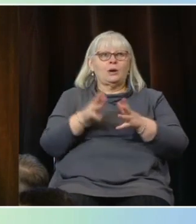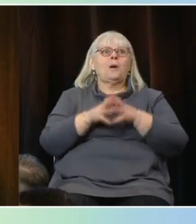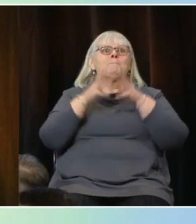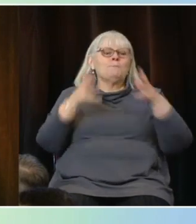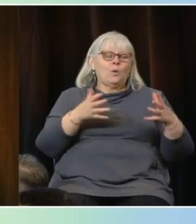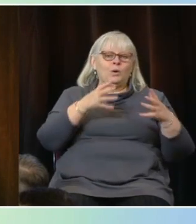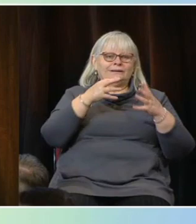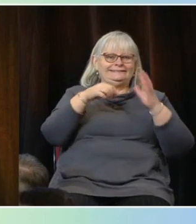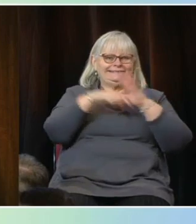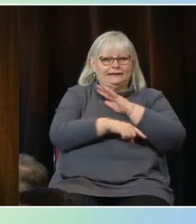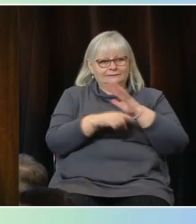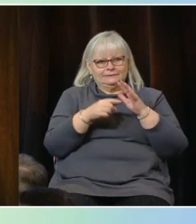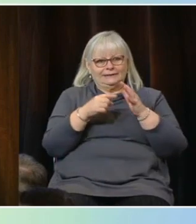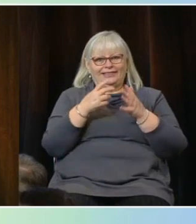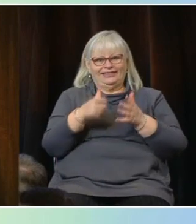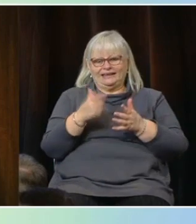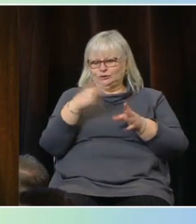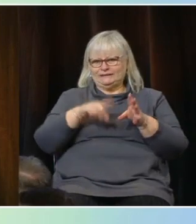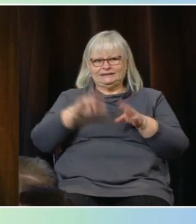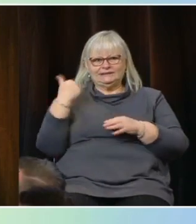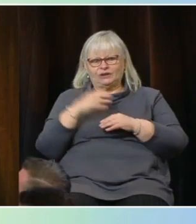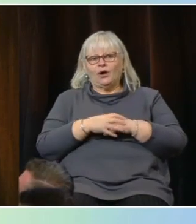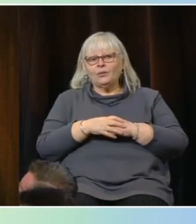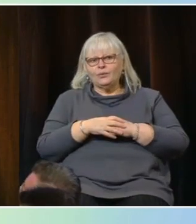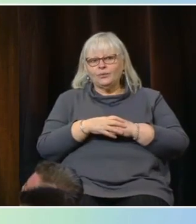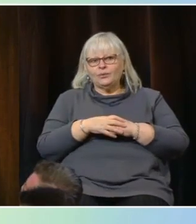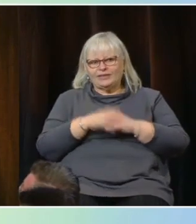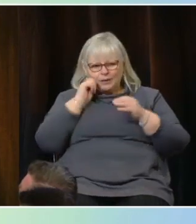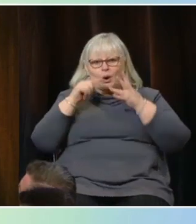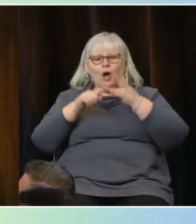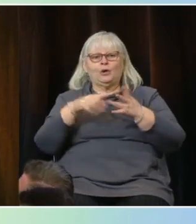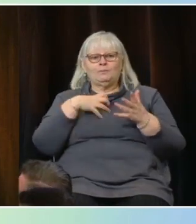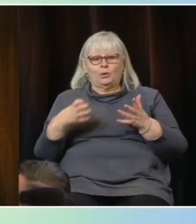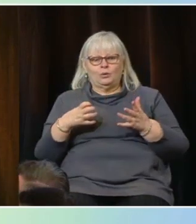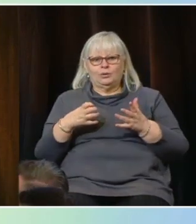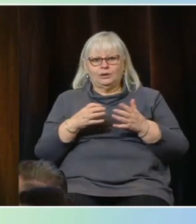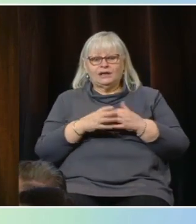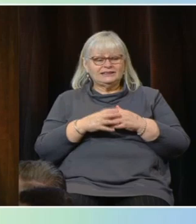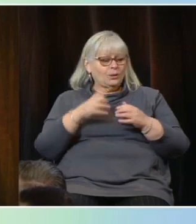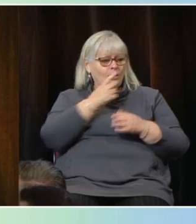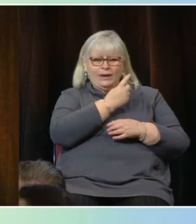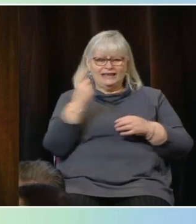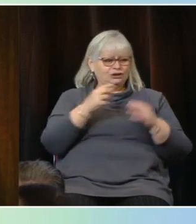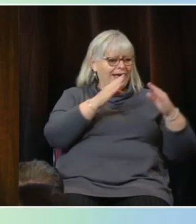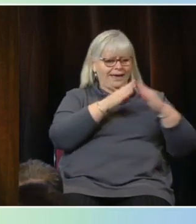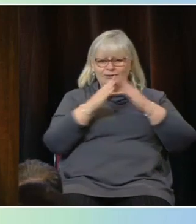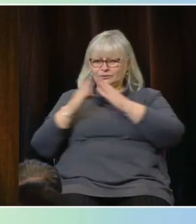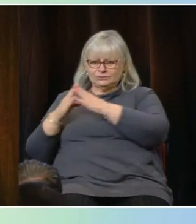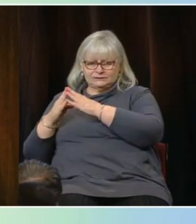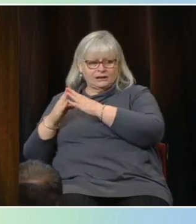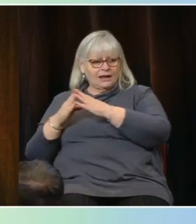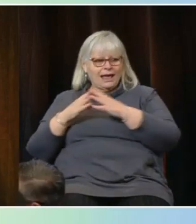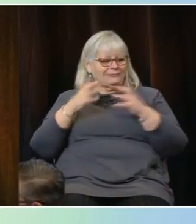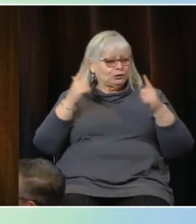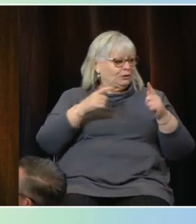more debt than a young home buyer 20 years ago High household indebtedness constrains the capacity of young people